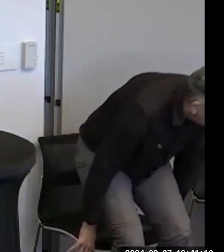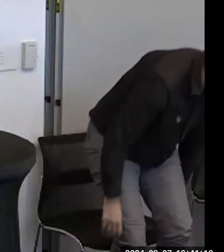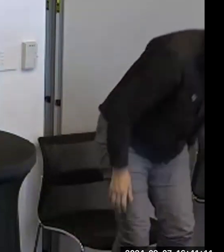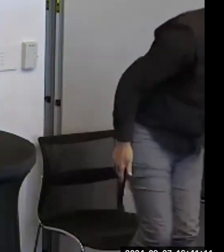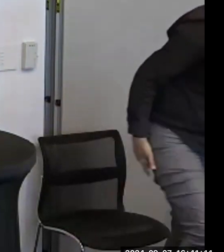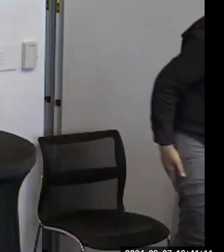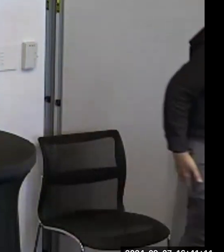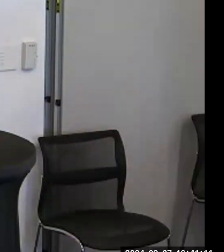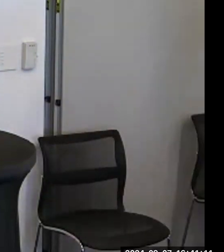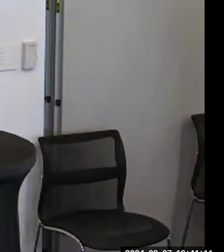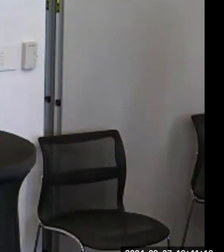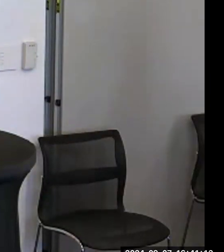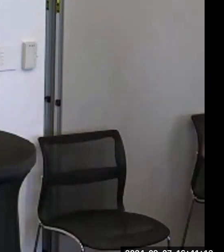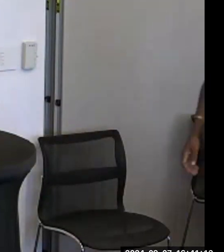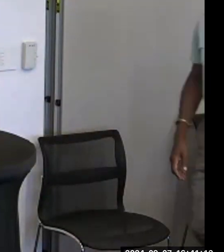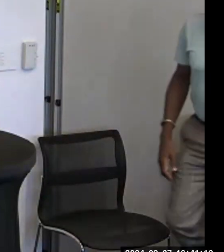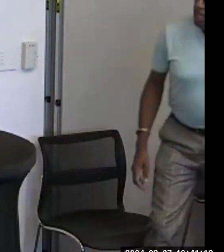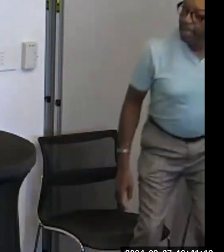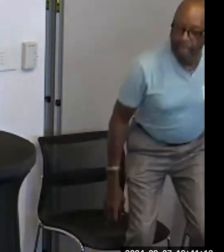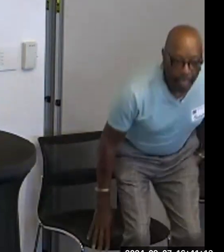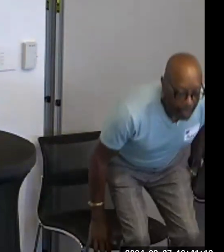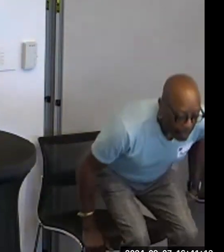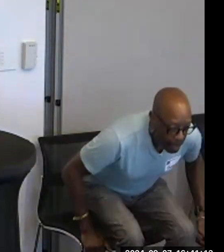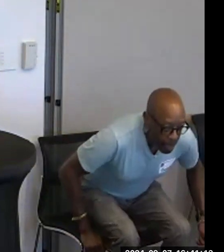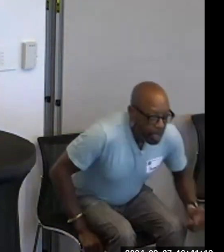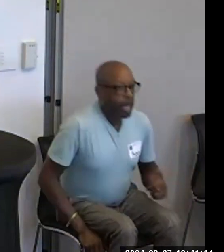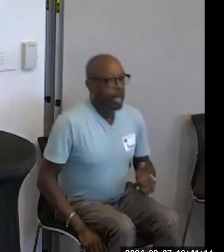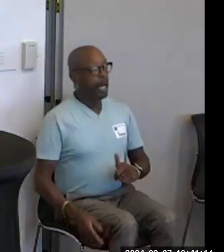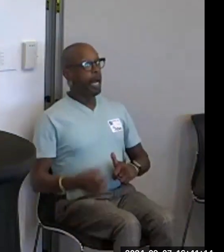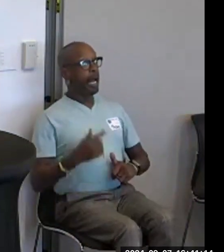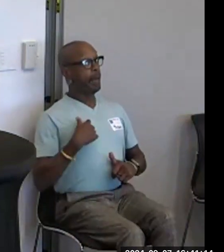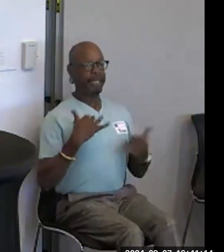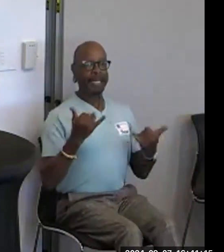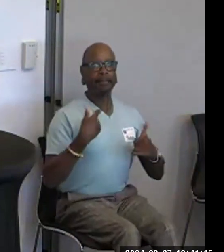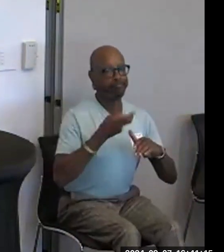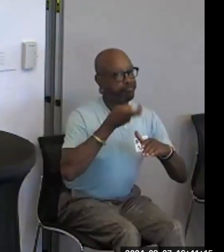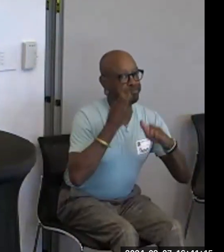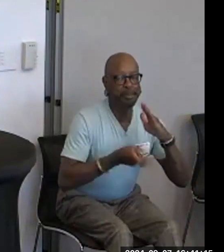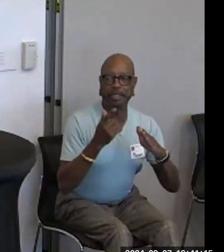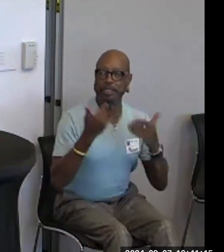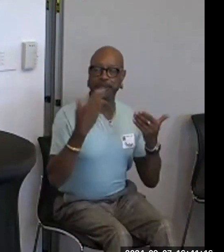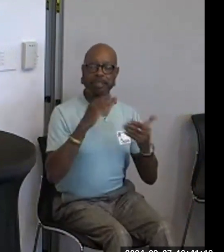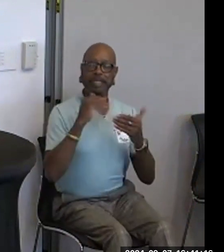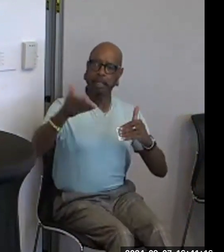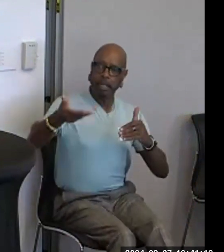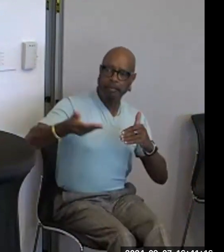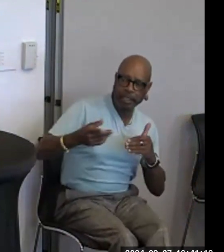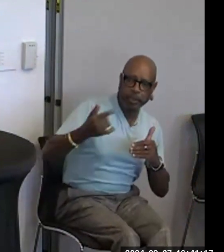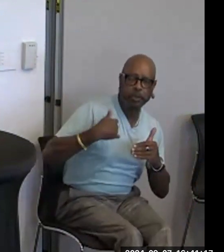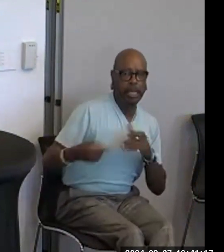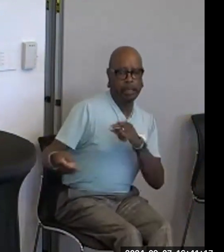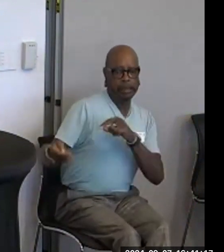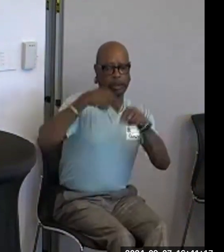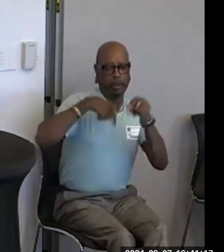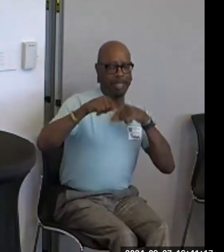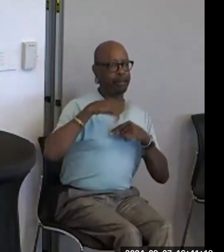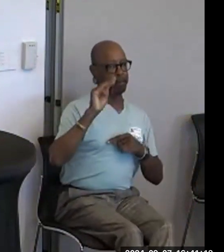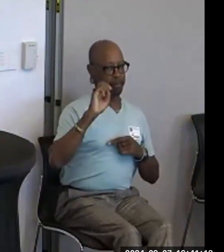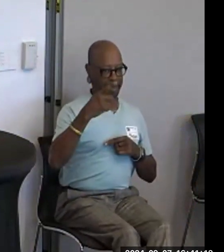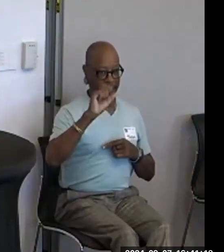I'm just going to jump in and invite us to sort of circle back to the Mad Lab